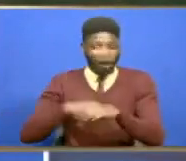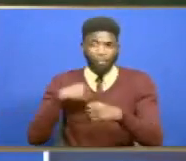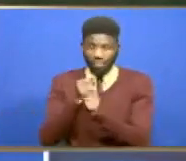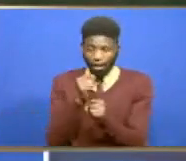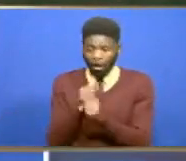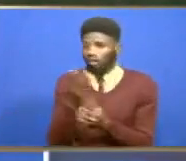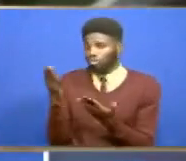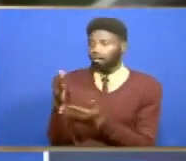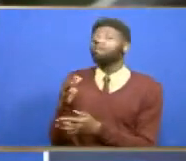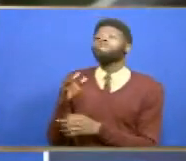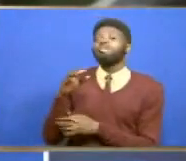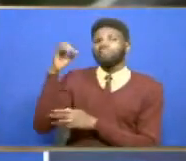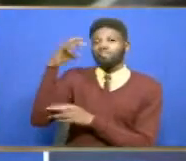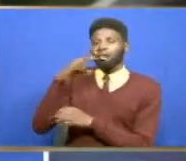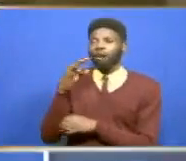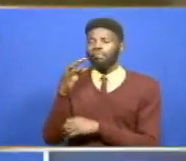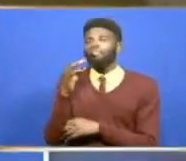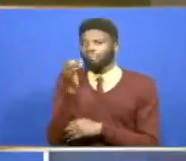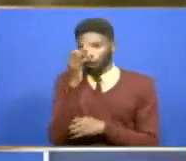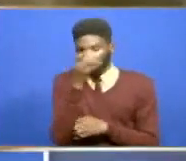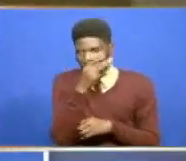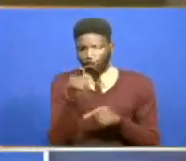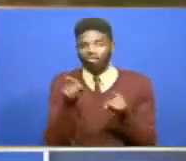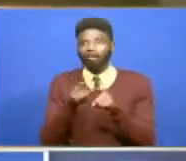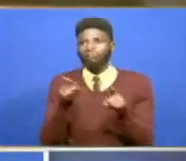sunflower and canola oil into Elsan,